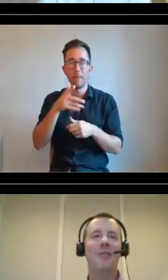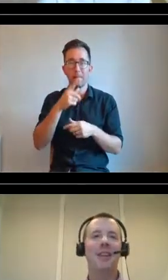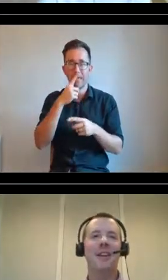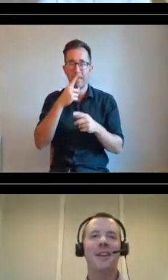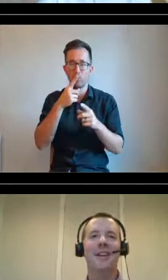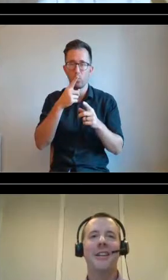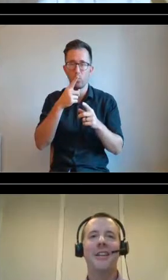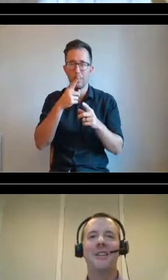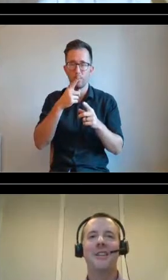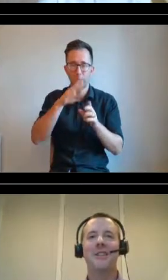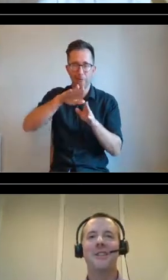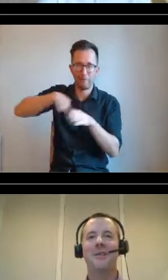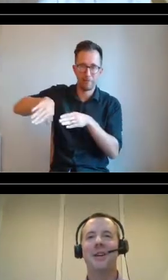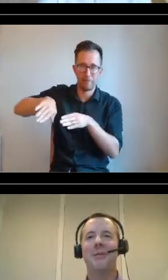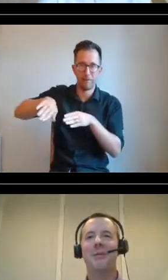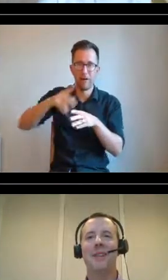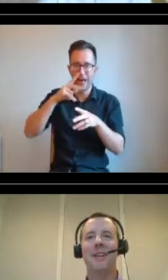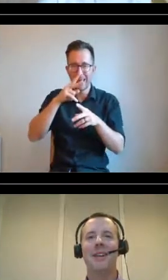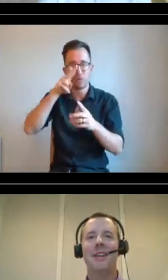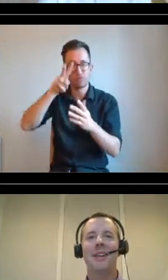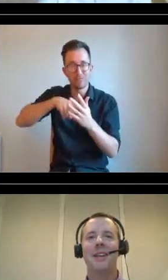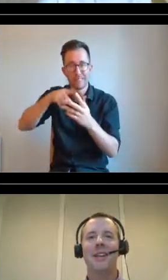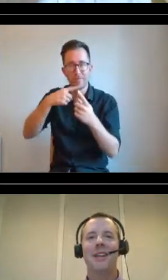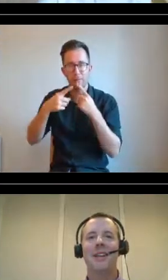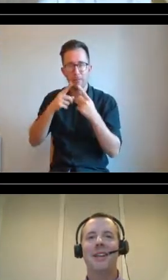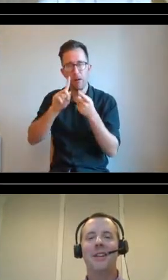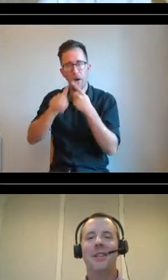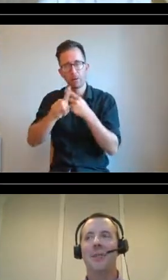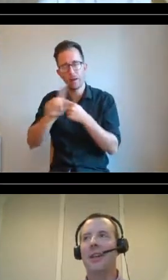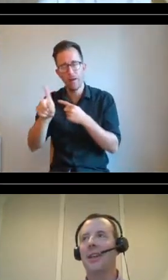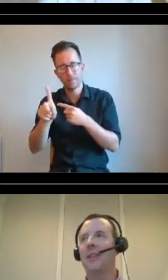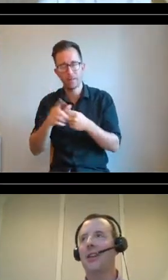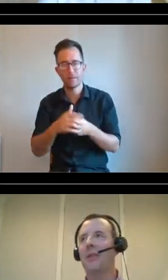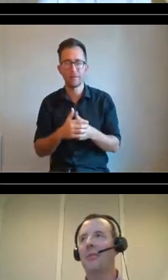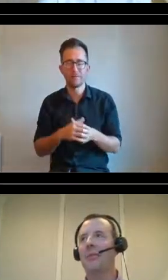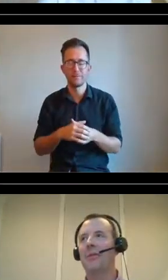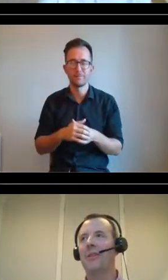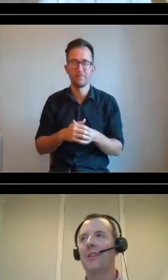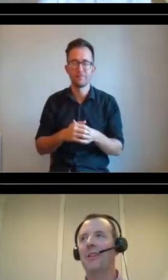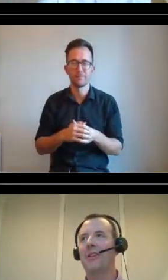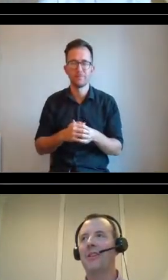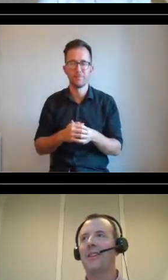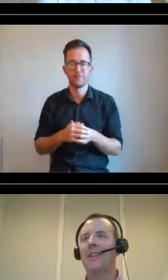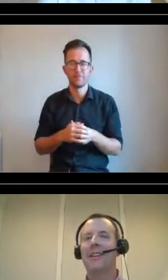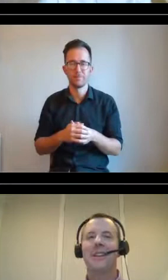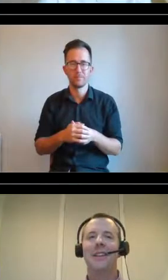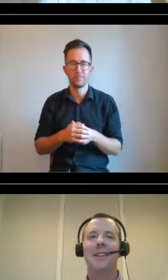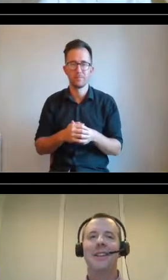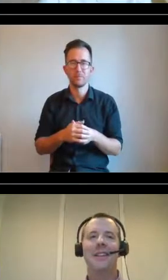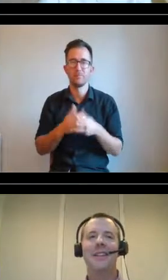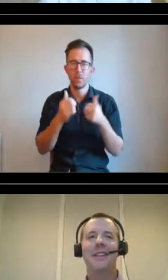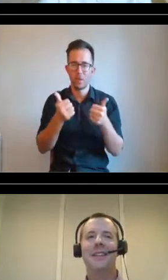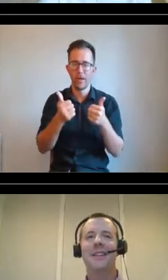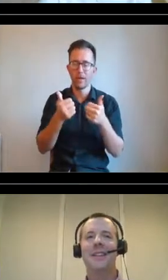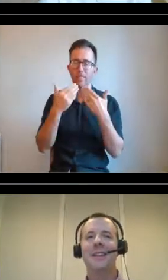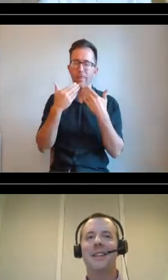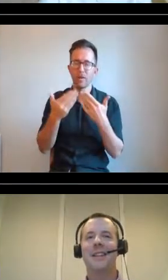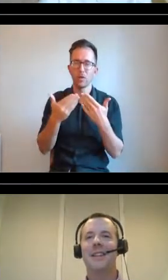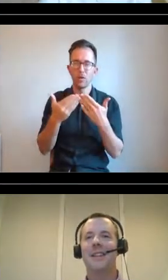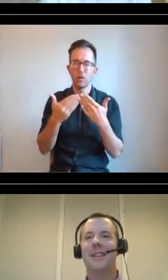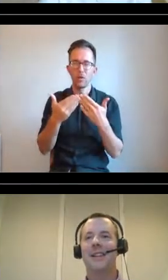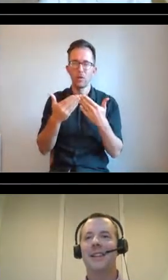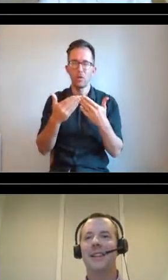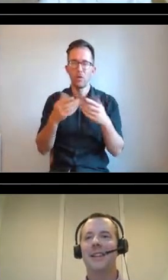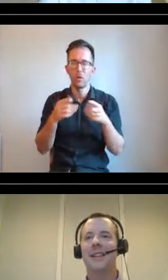can quickly read the guide to pick that up. Okay, thank you. I'm also getting a little bit